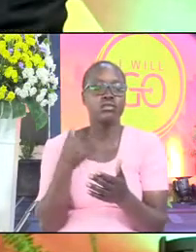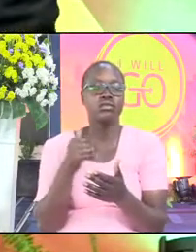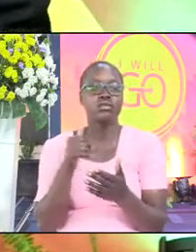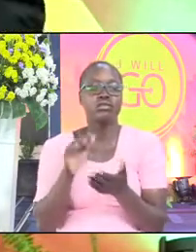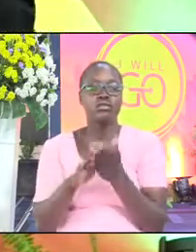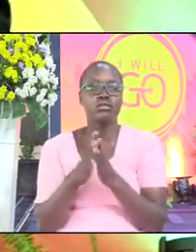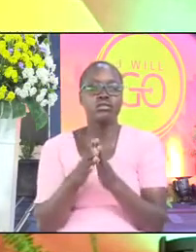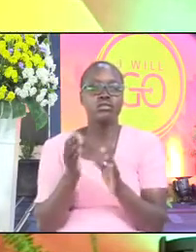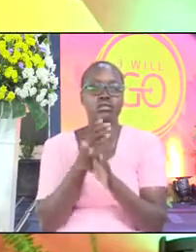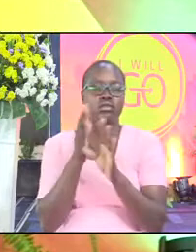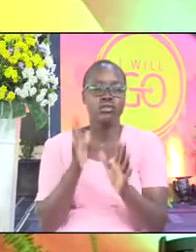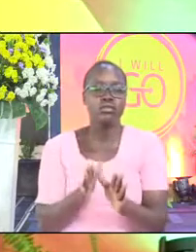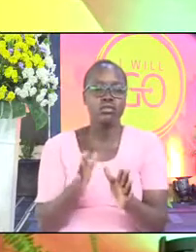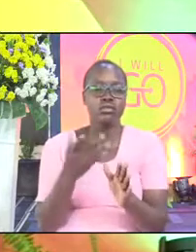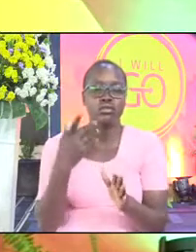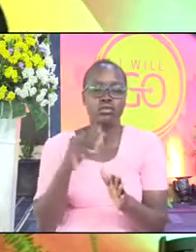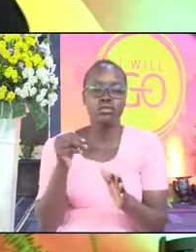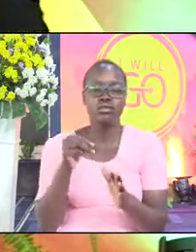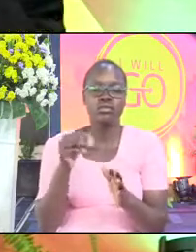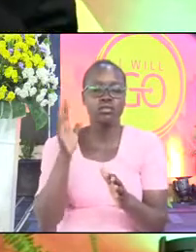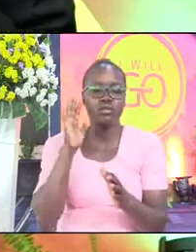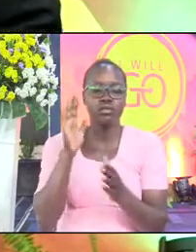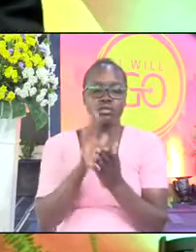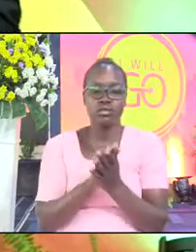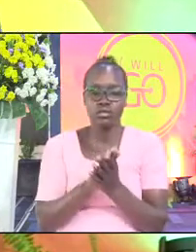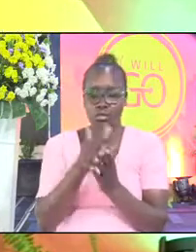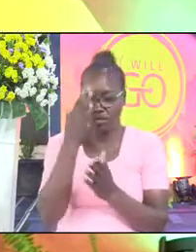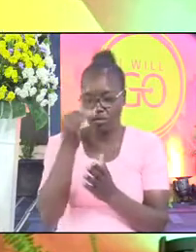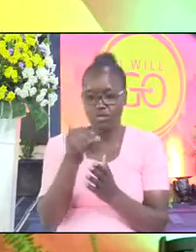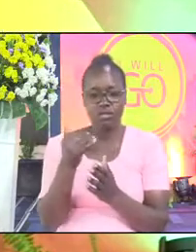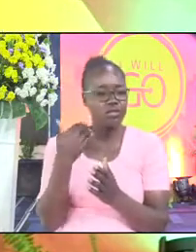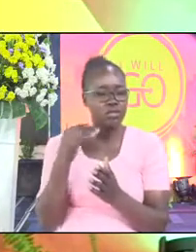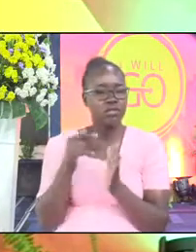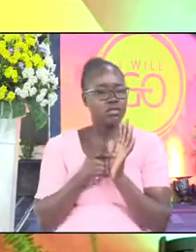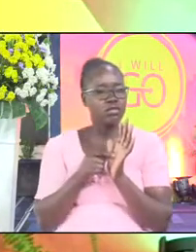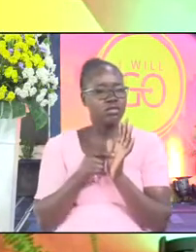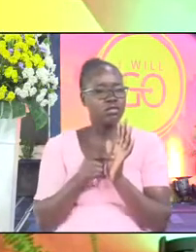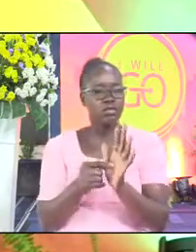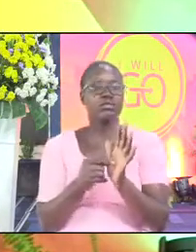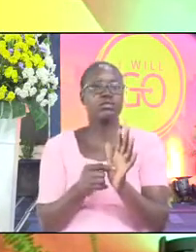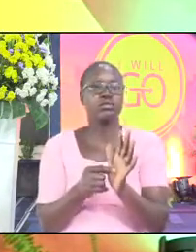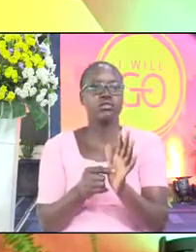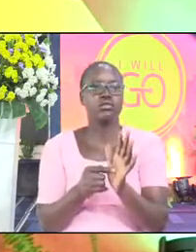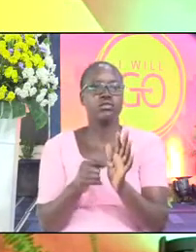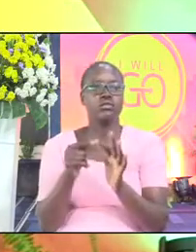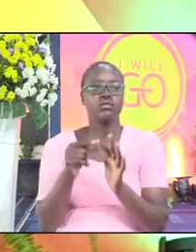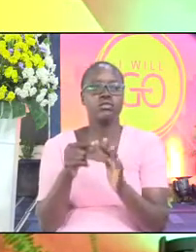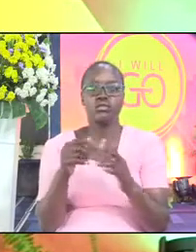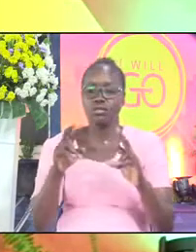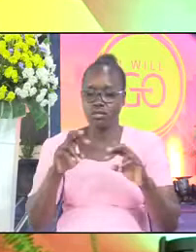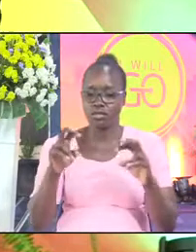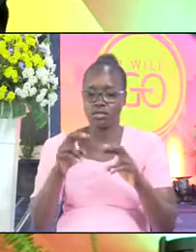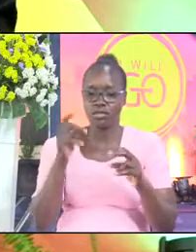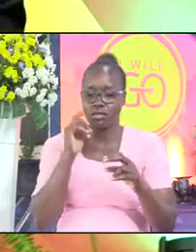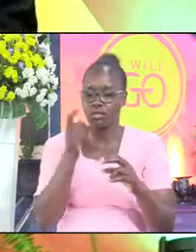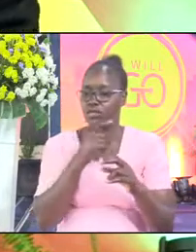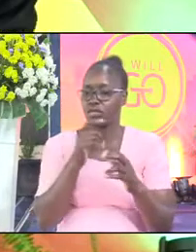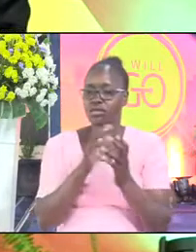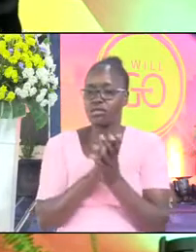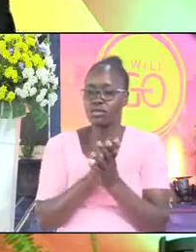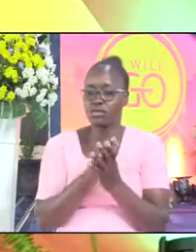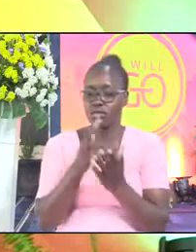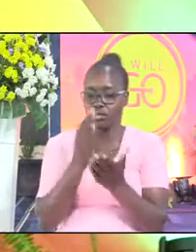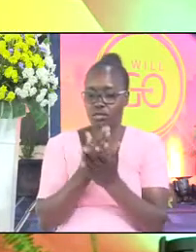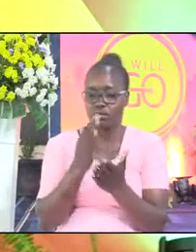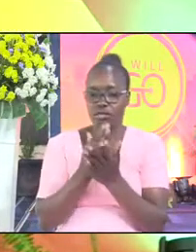become Christians and commit to him is because we do not want to be exposed to his scrutinizing eye. You know,